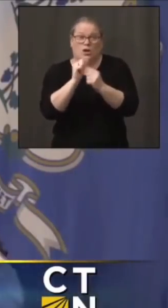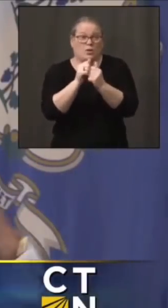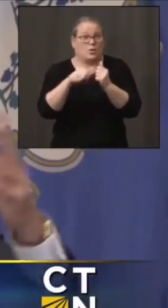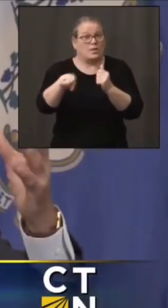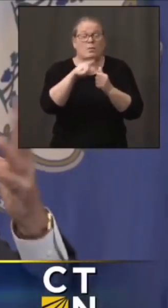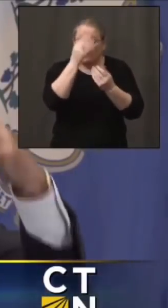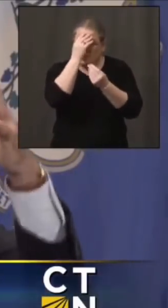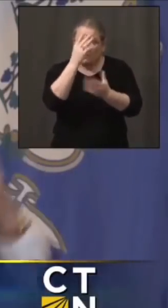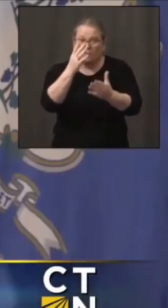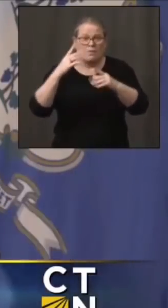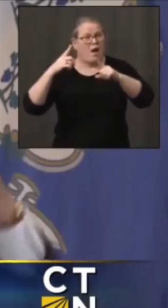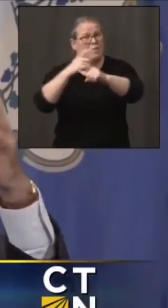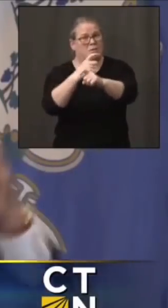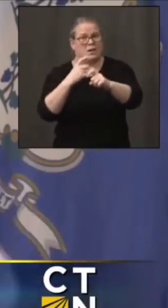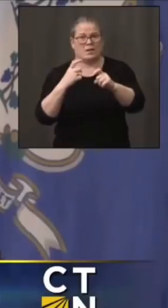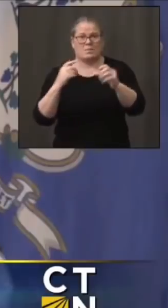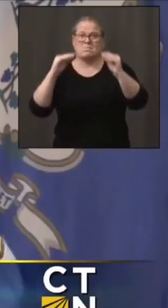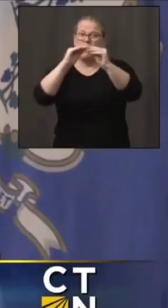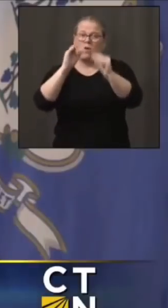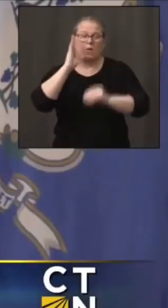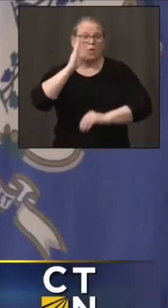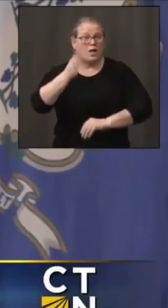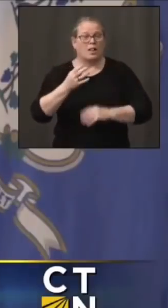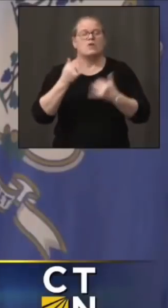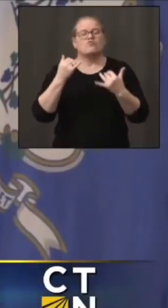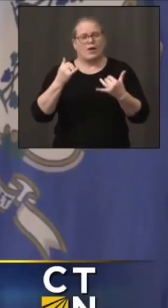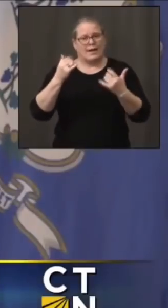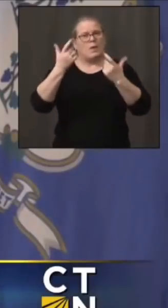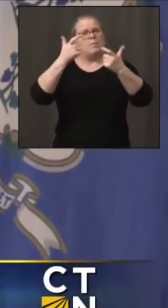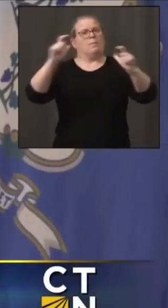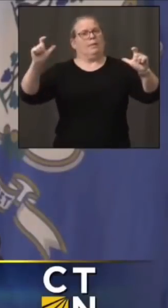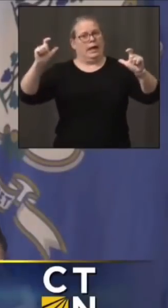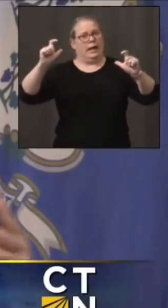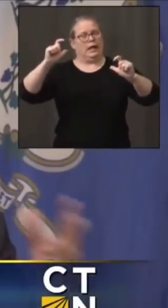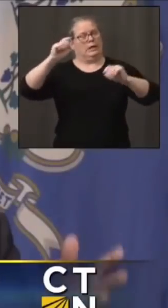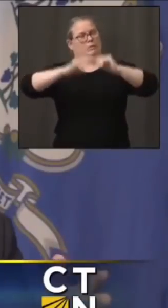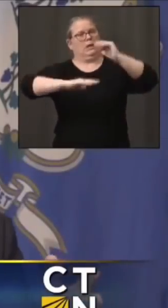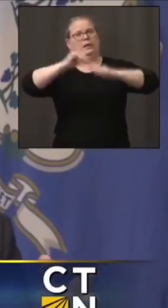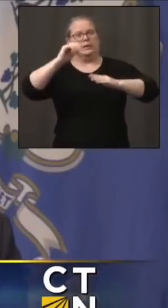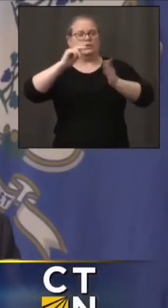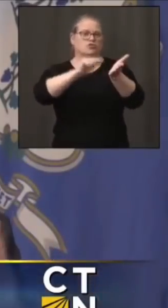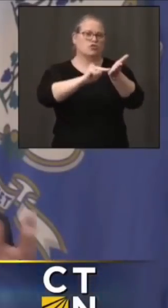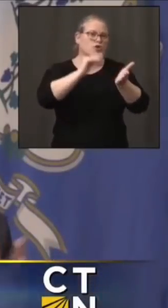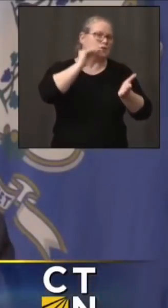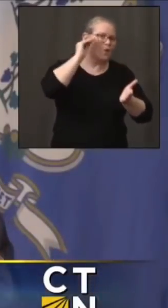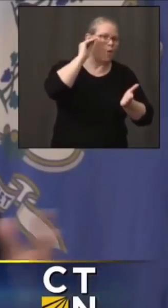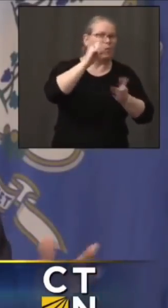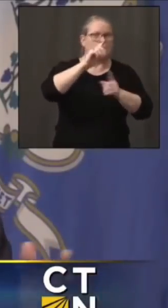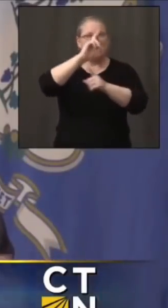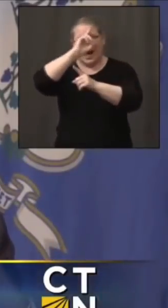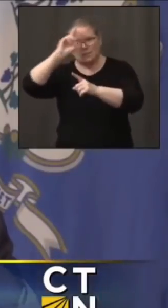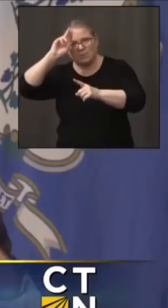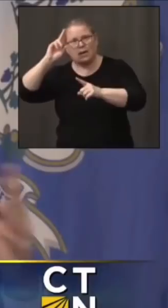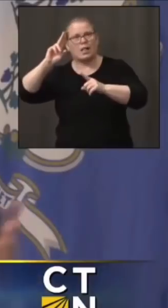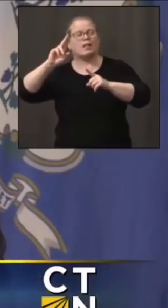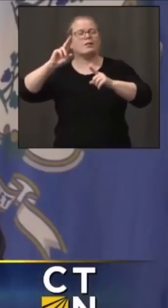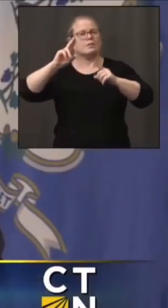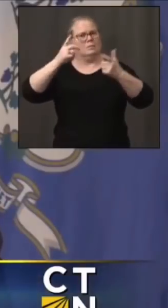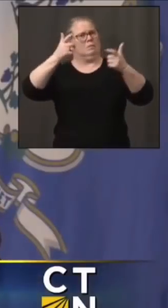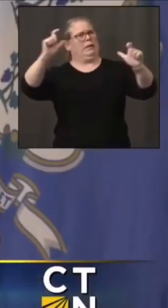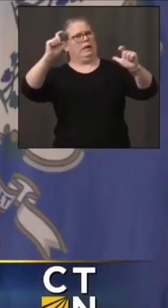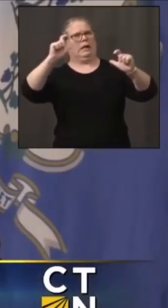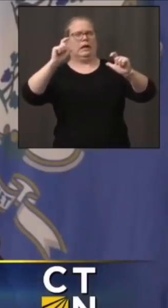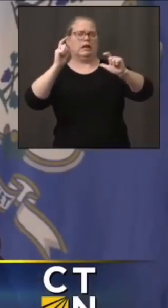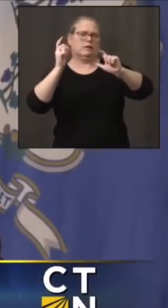to, big institutional settings like nursing homes and hospitals. When you get to the 1B and 1C and